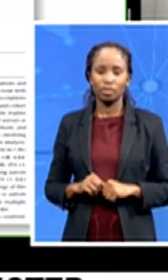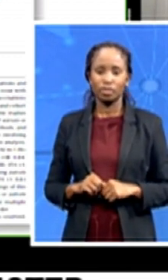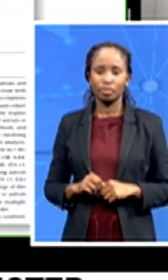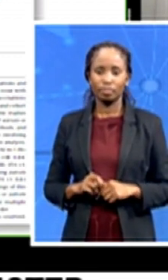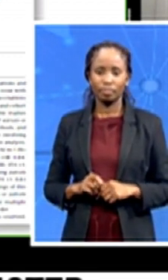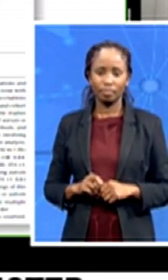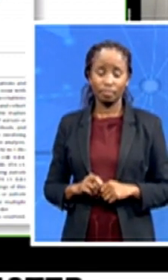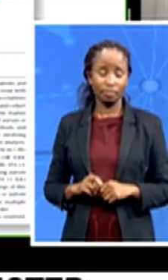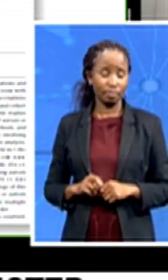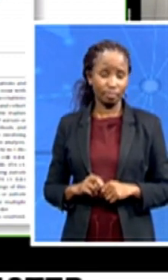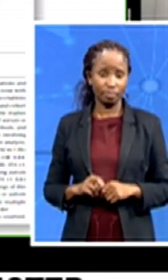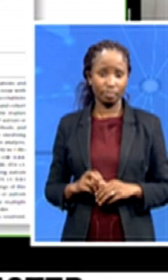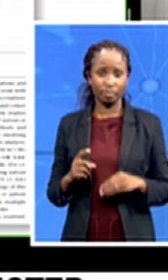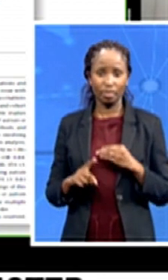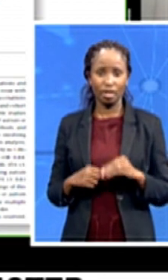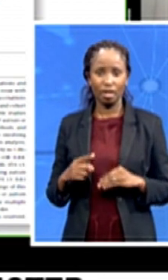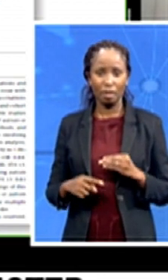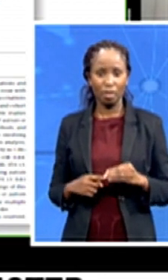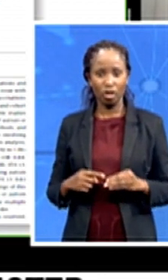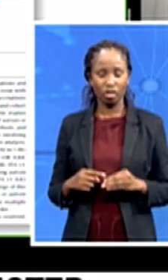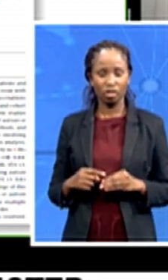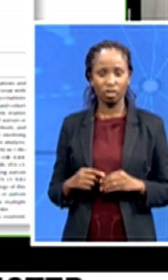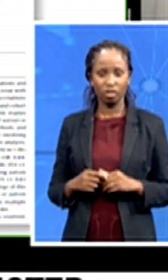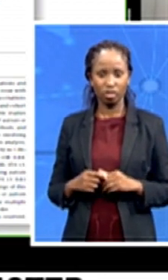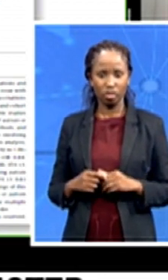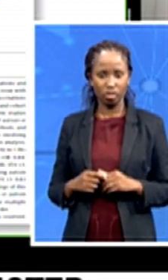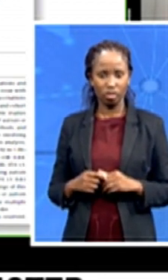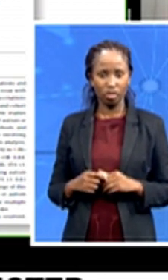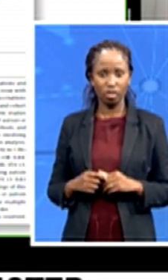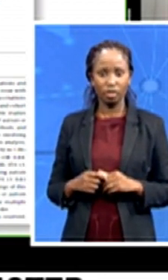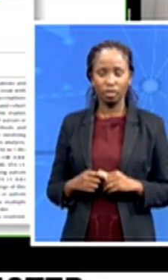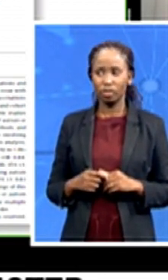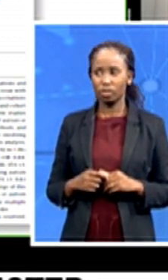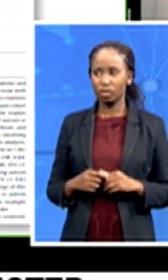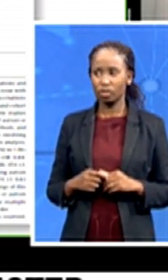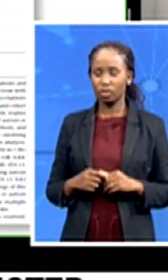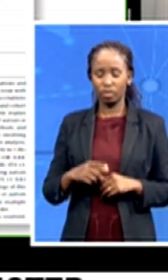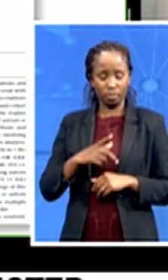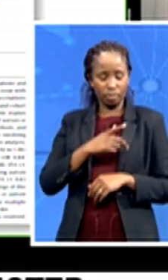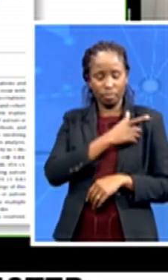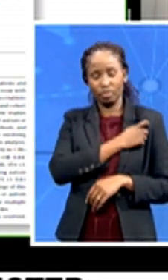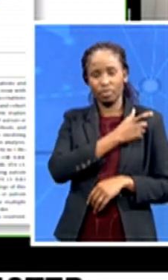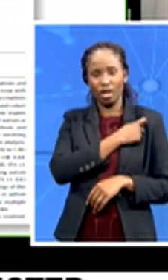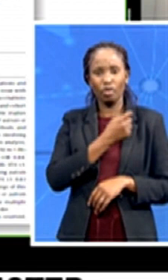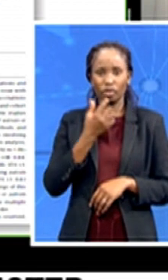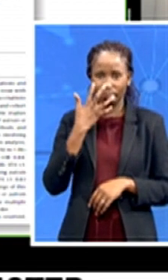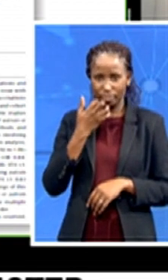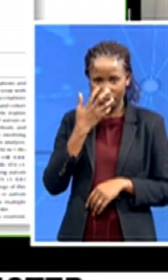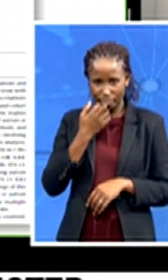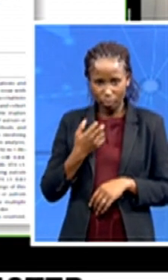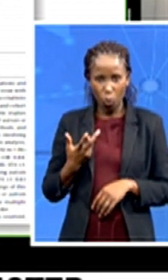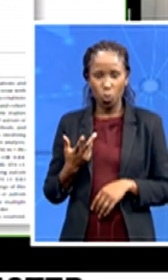especially the mumps, measles, rubella vaccines, or some of the other vaccines being responsible for autism. So